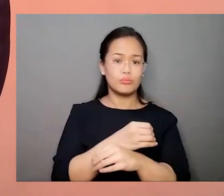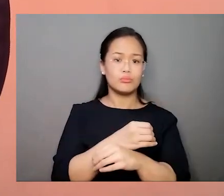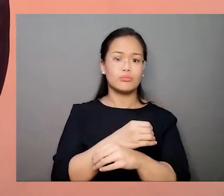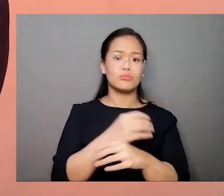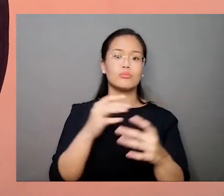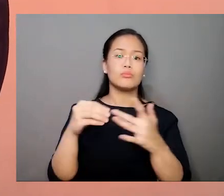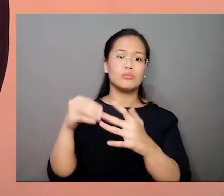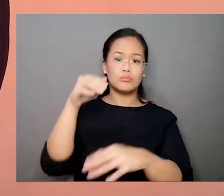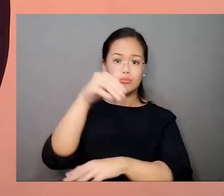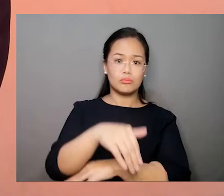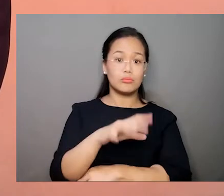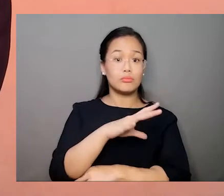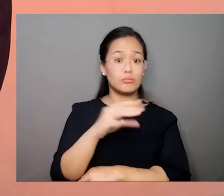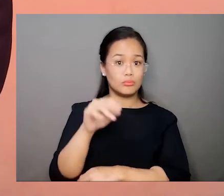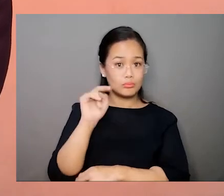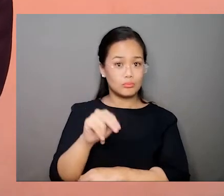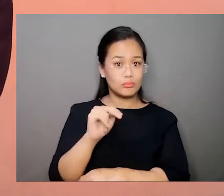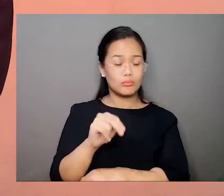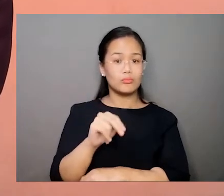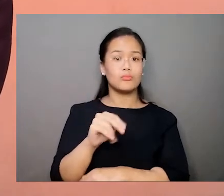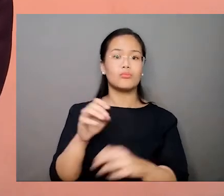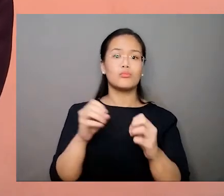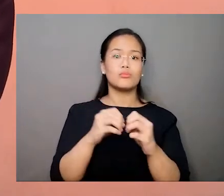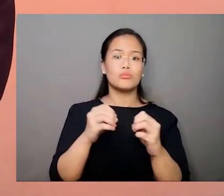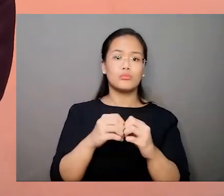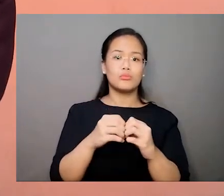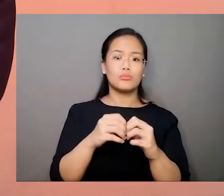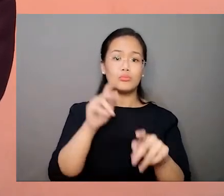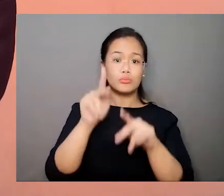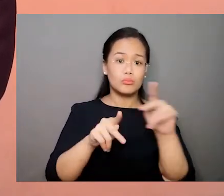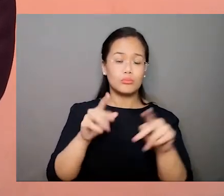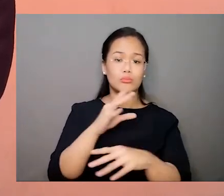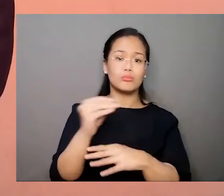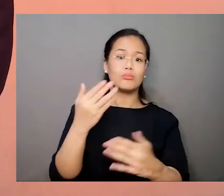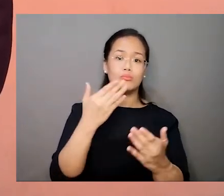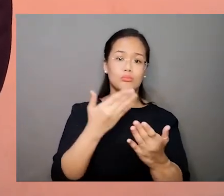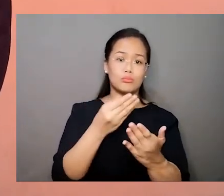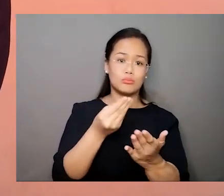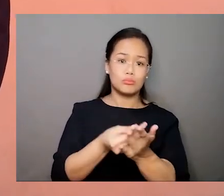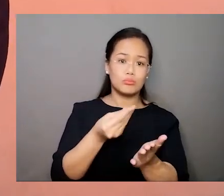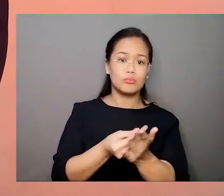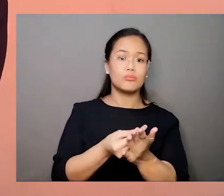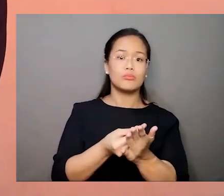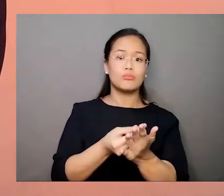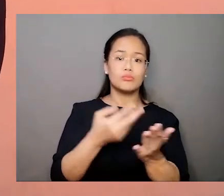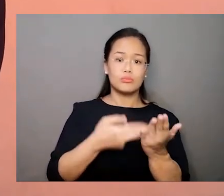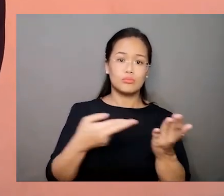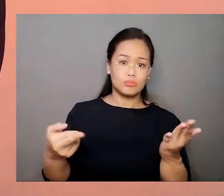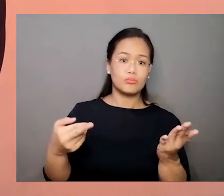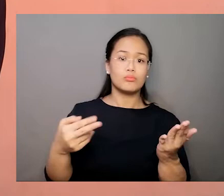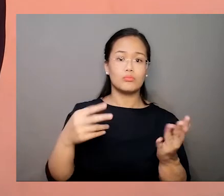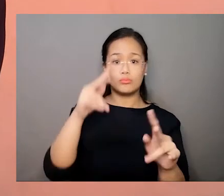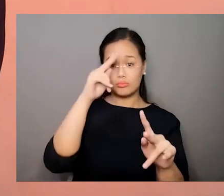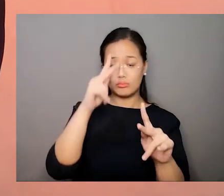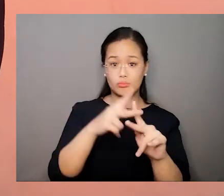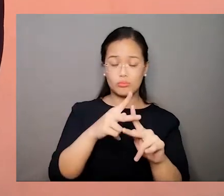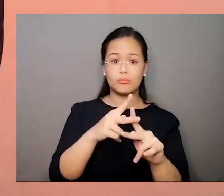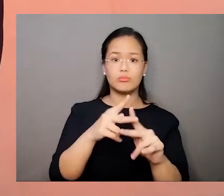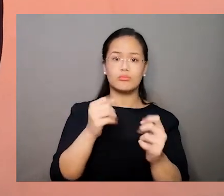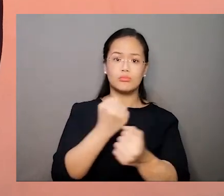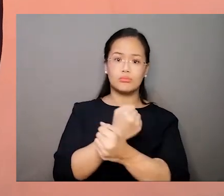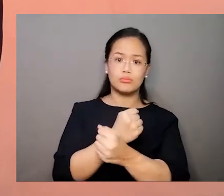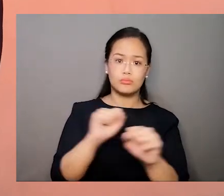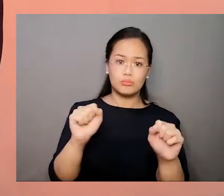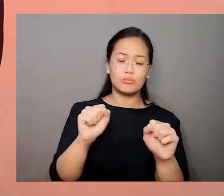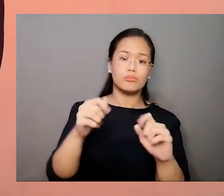and financial resources in securing work premises in order for women to be placed in an